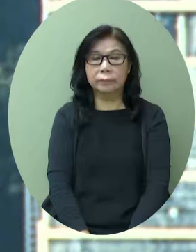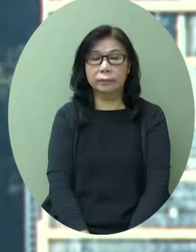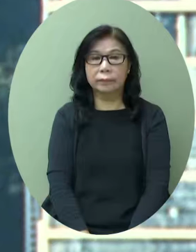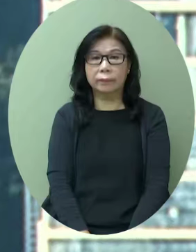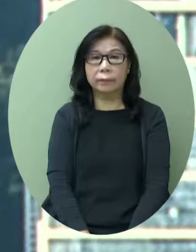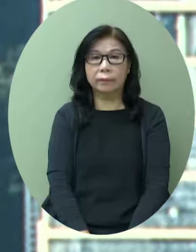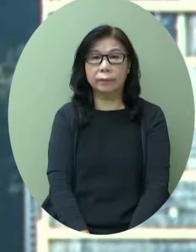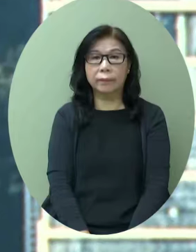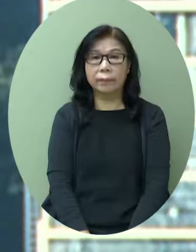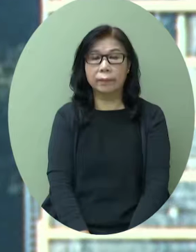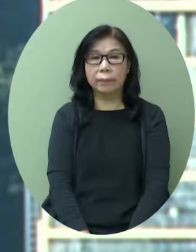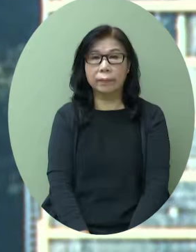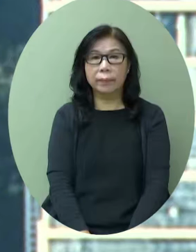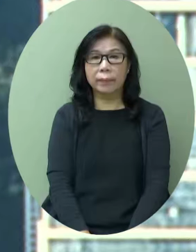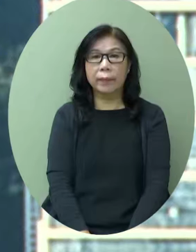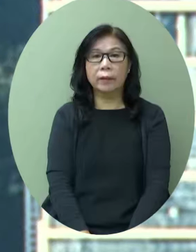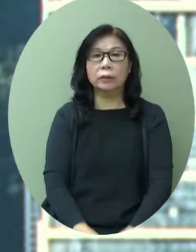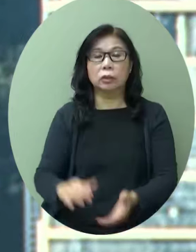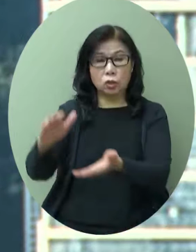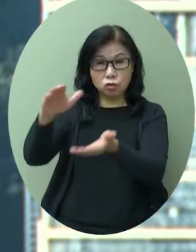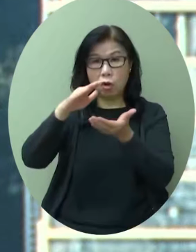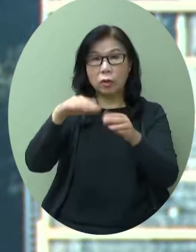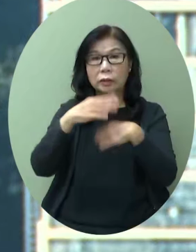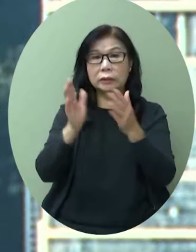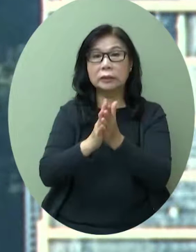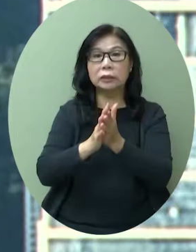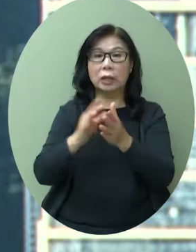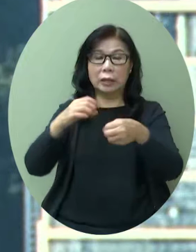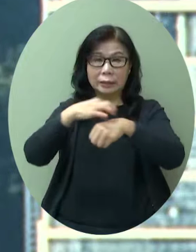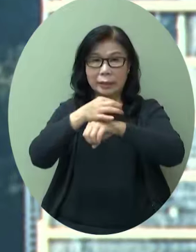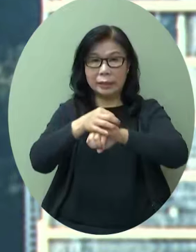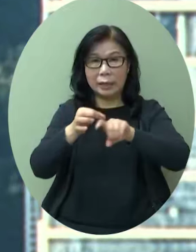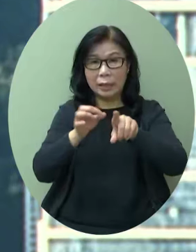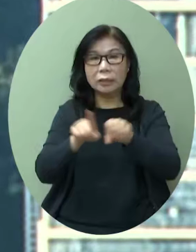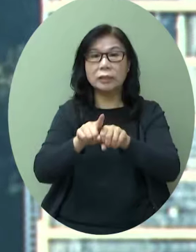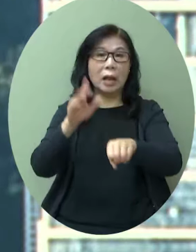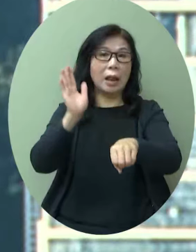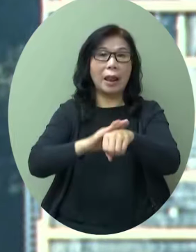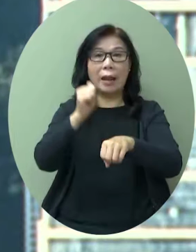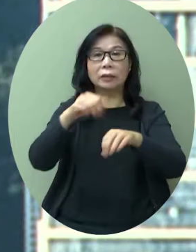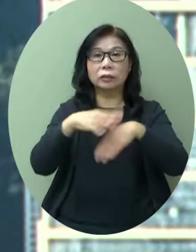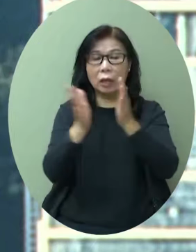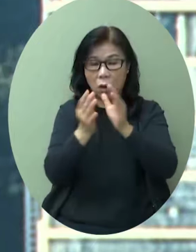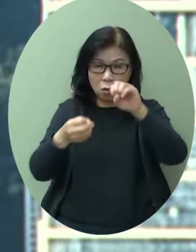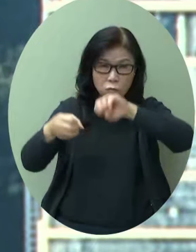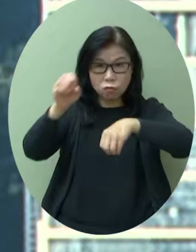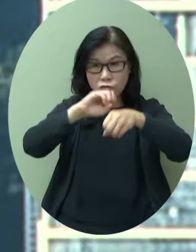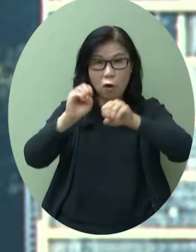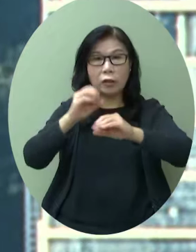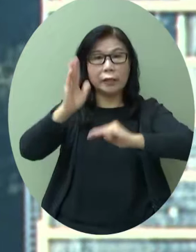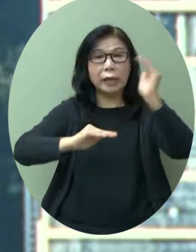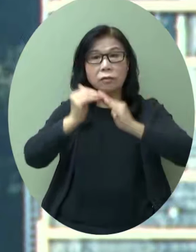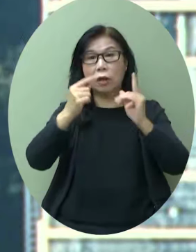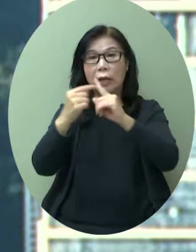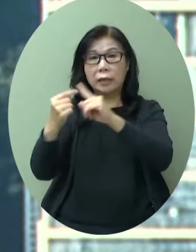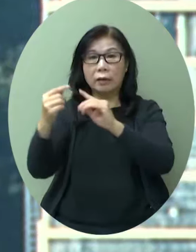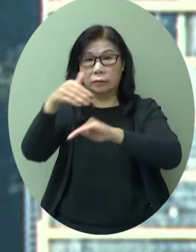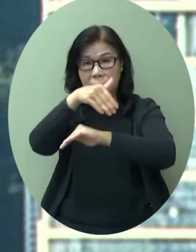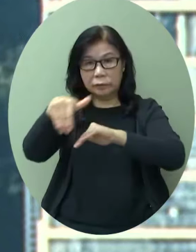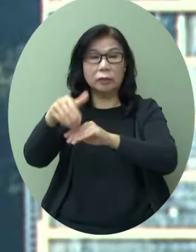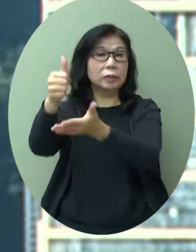recruit the very promising or very distinguished scientists from all over the world to come to Hong Kong to join us in